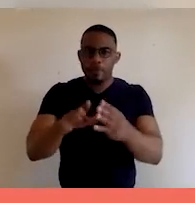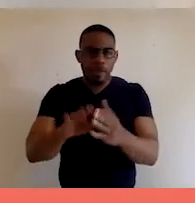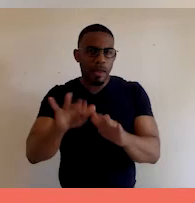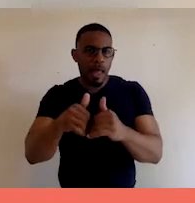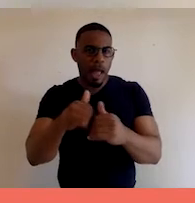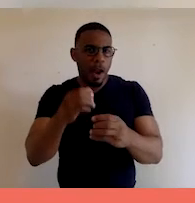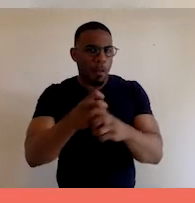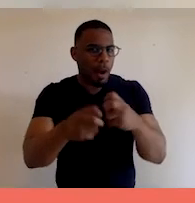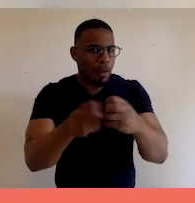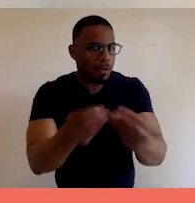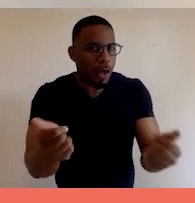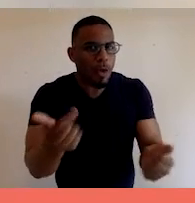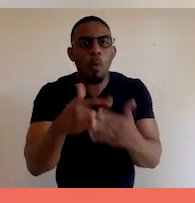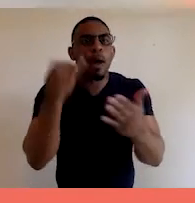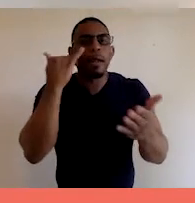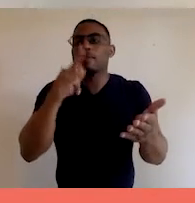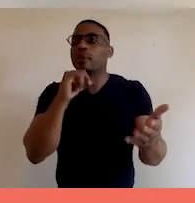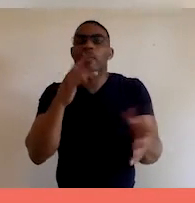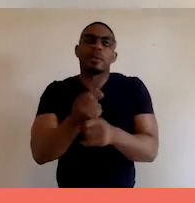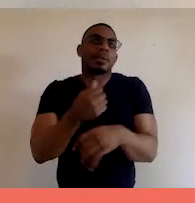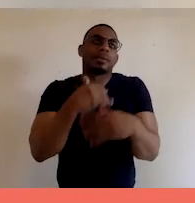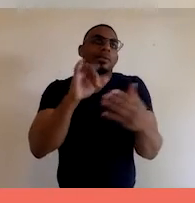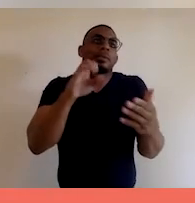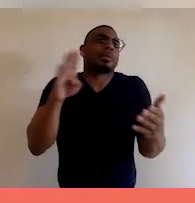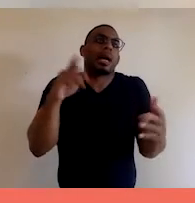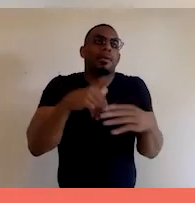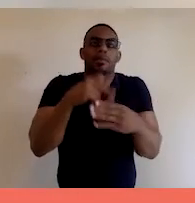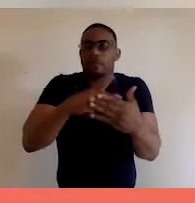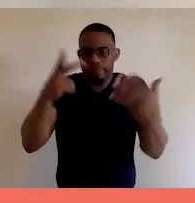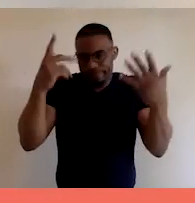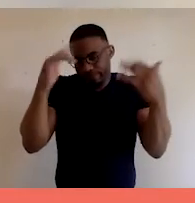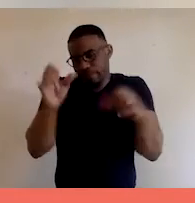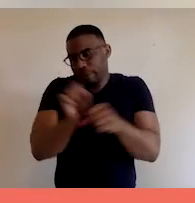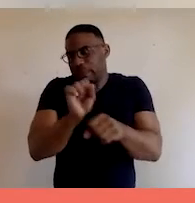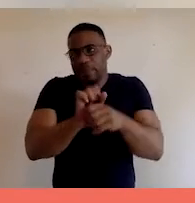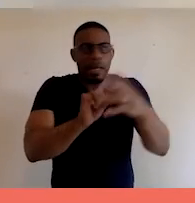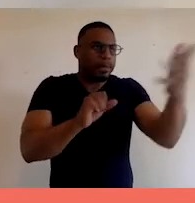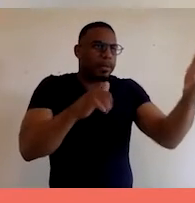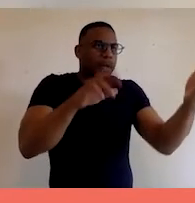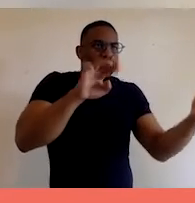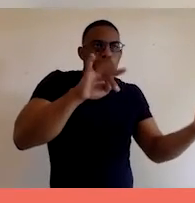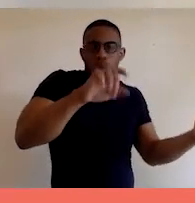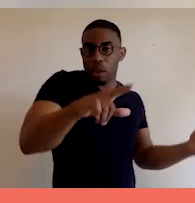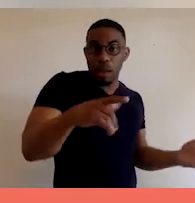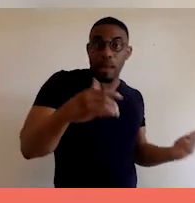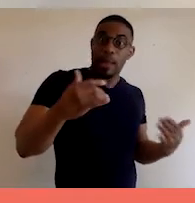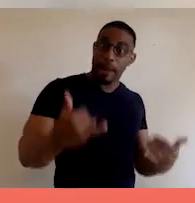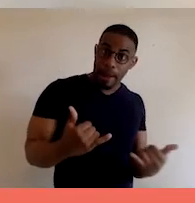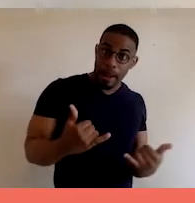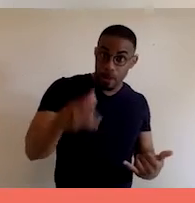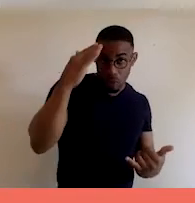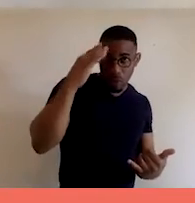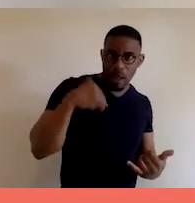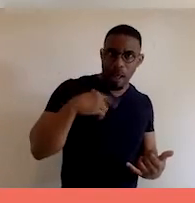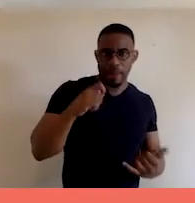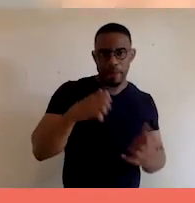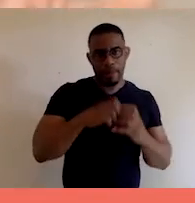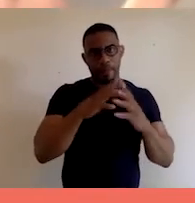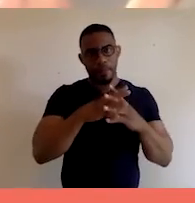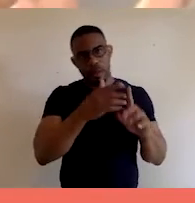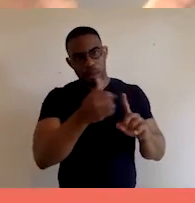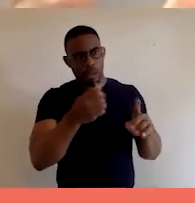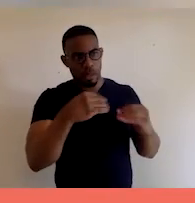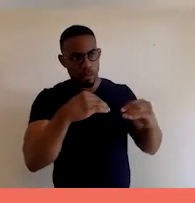how to problem solve. What if you don't get a job in programming? Let's say you get a job in retail. Well, now you know I need to build